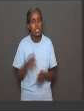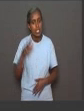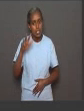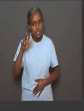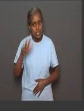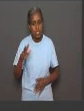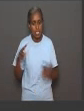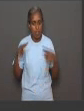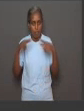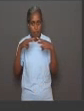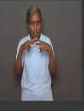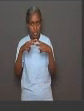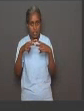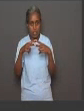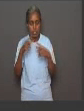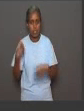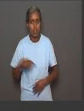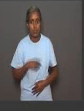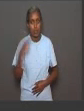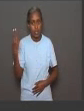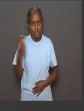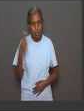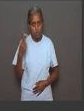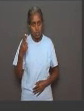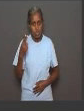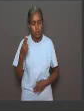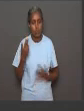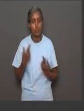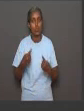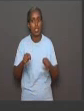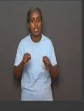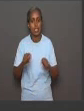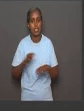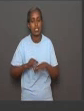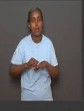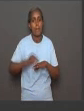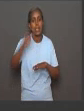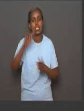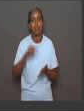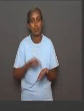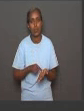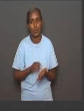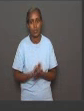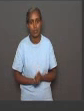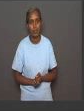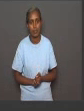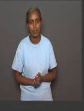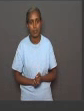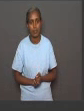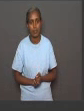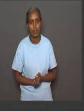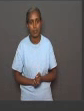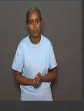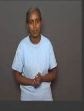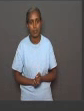Therefore, there are 3 vertices we can use to test for the